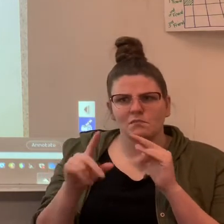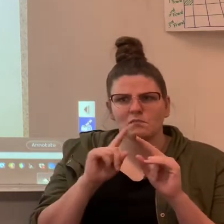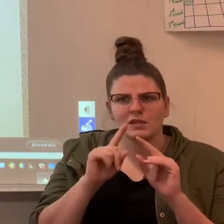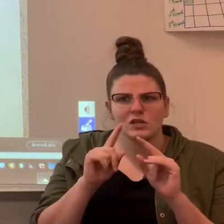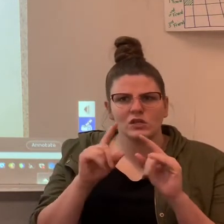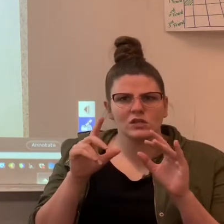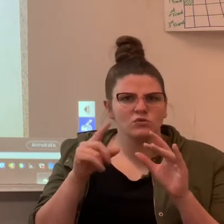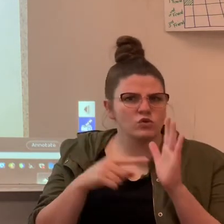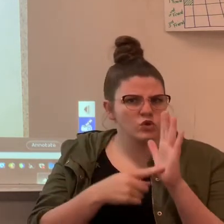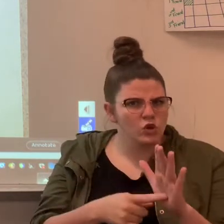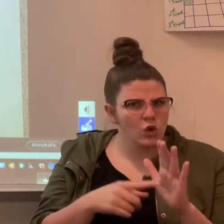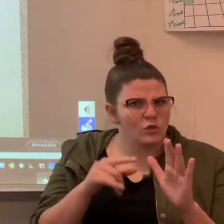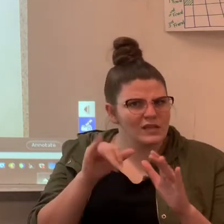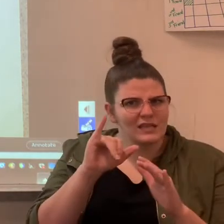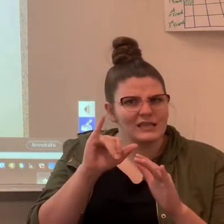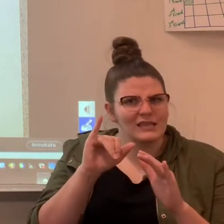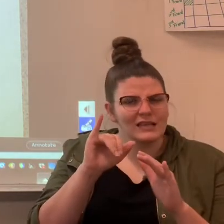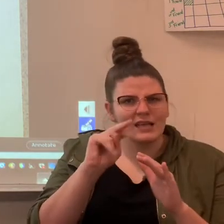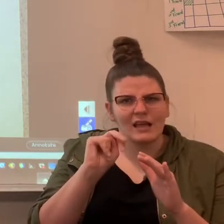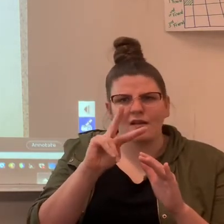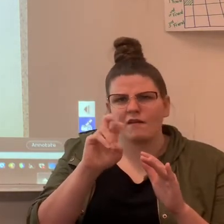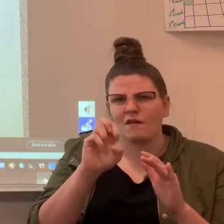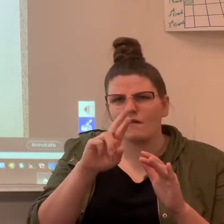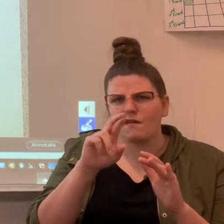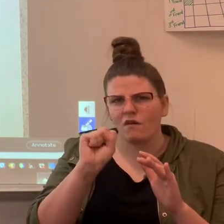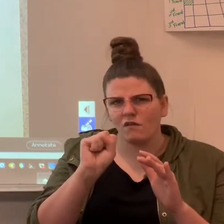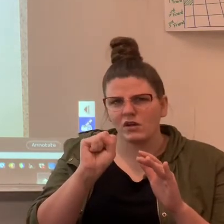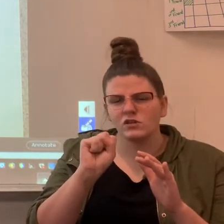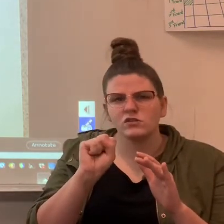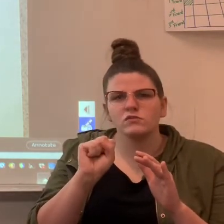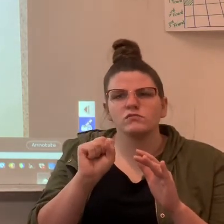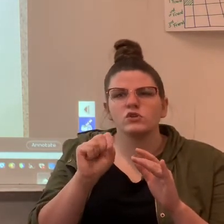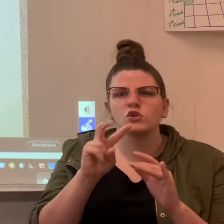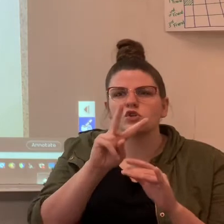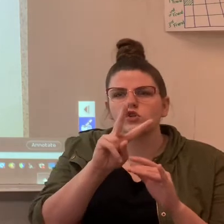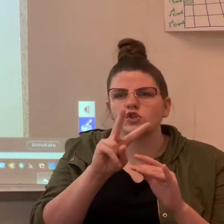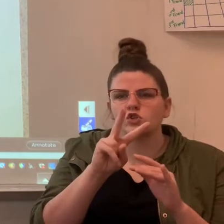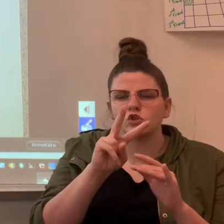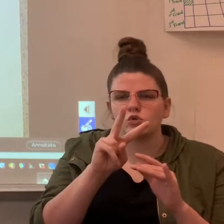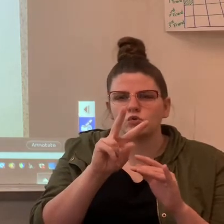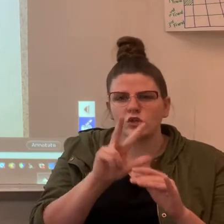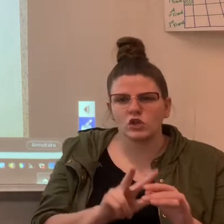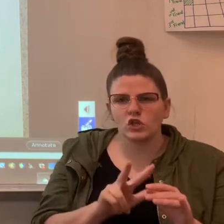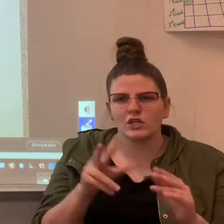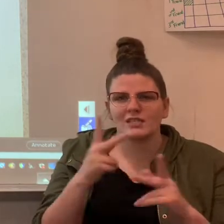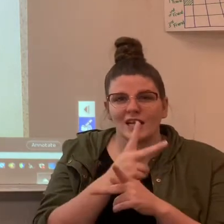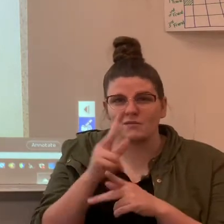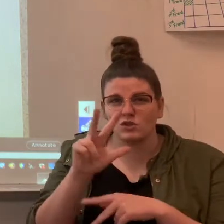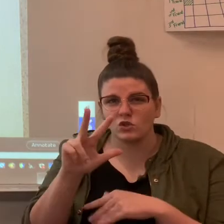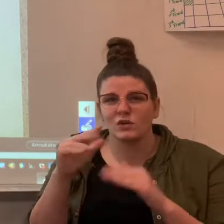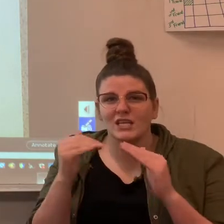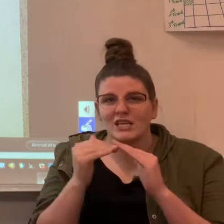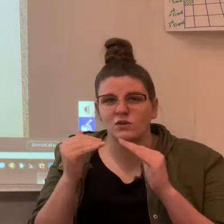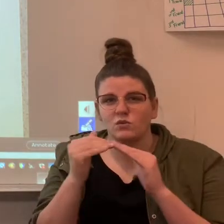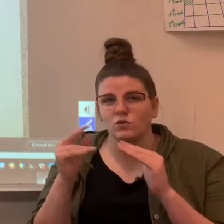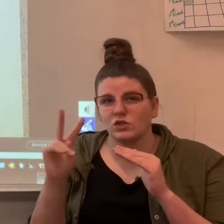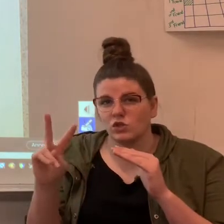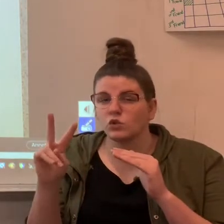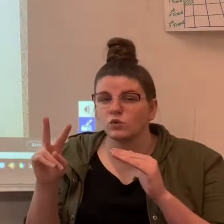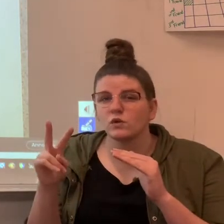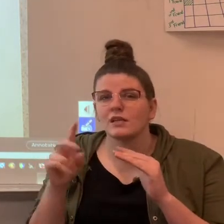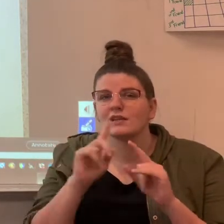be 2/3 times 3 equals 2. And our answer would be B.